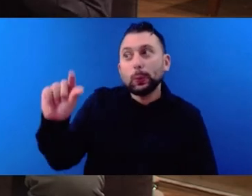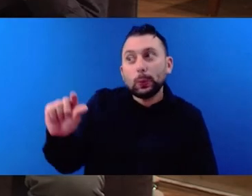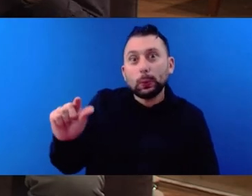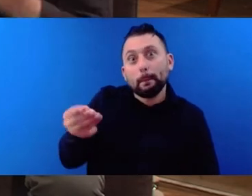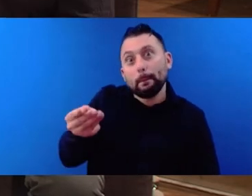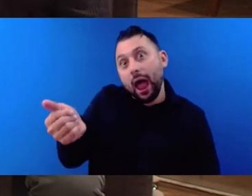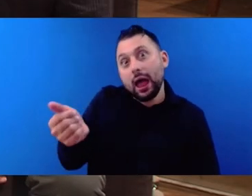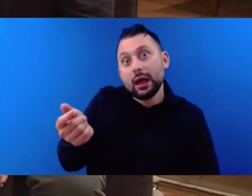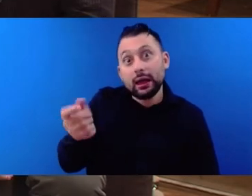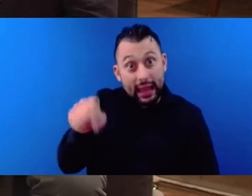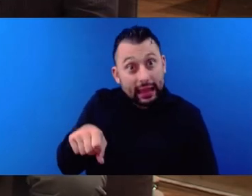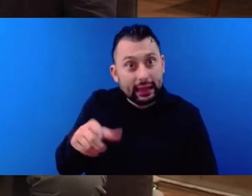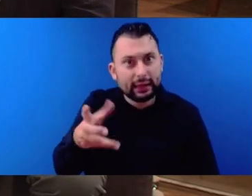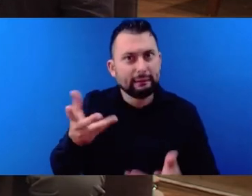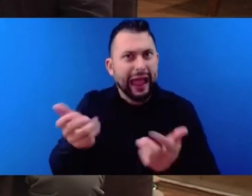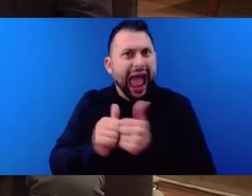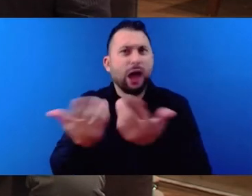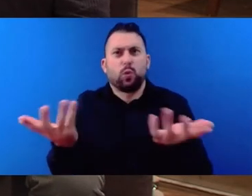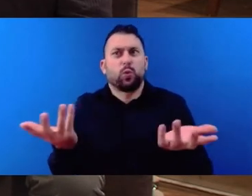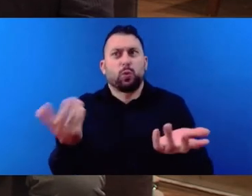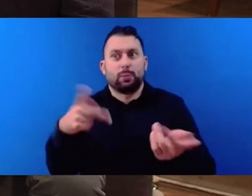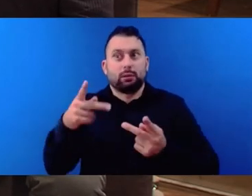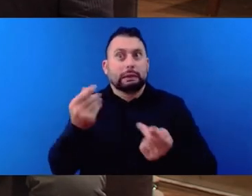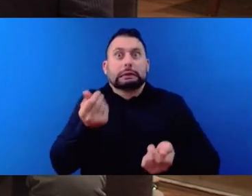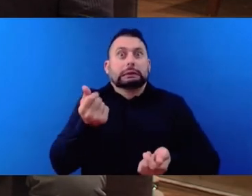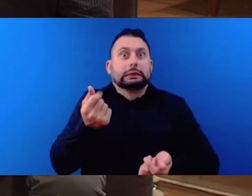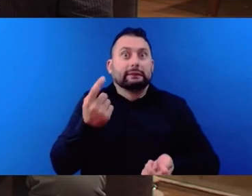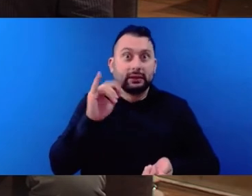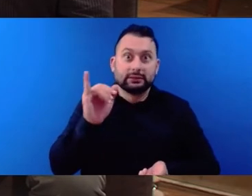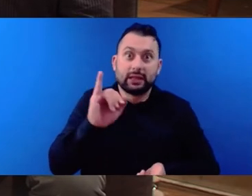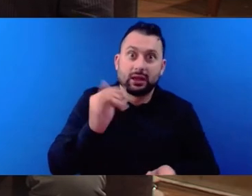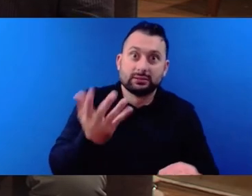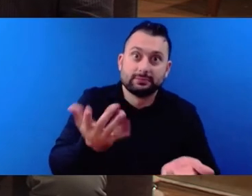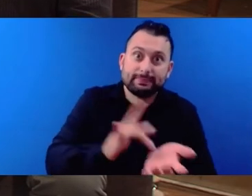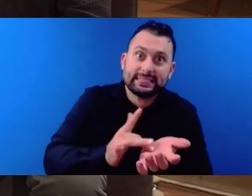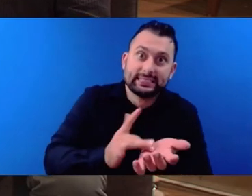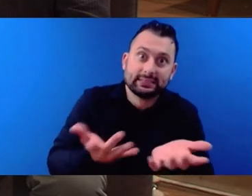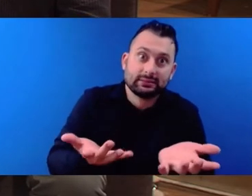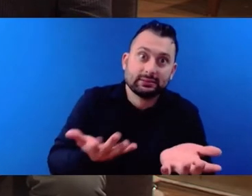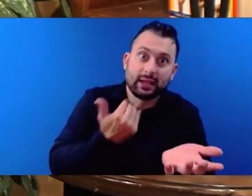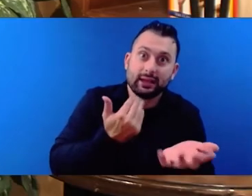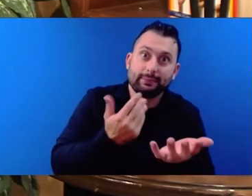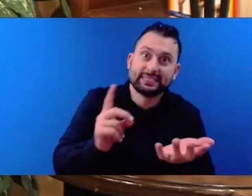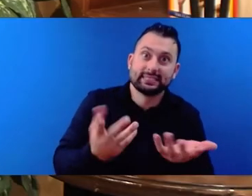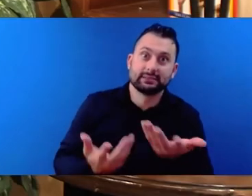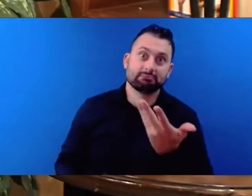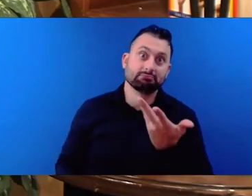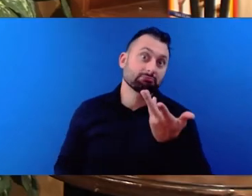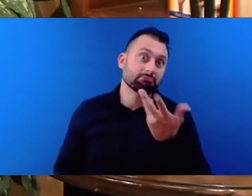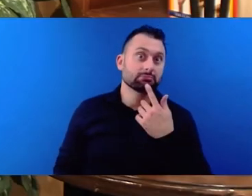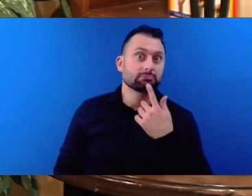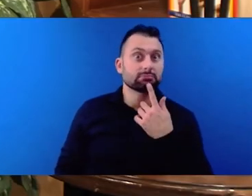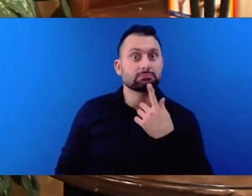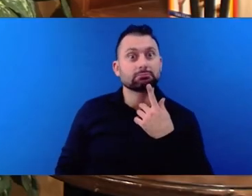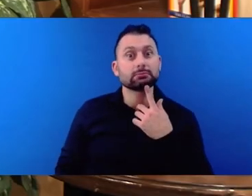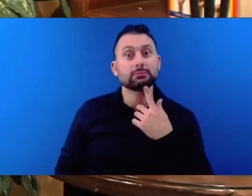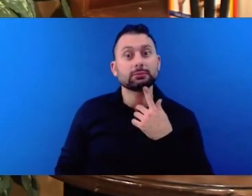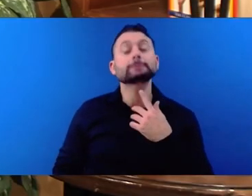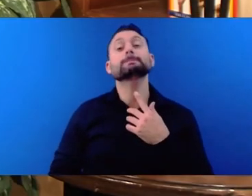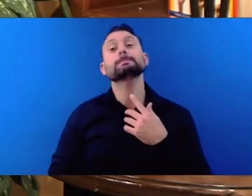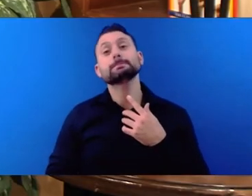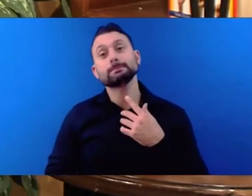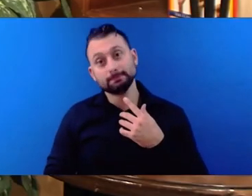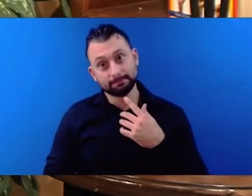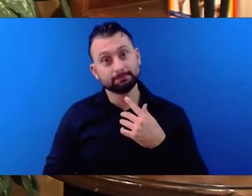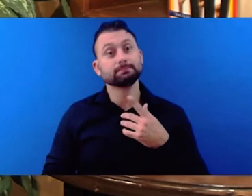there are programs or resources available for people who need help with paying for their insulin? Sure. So the insulin that we